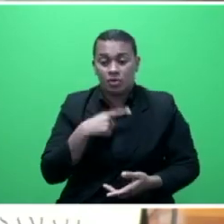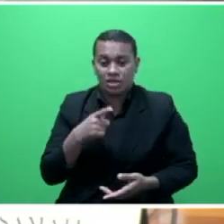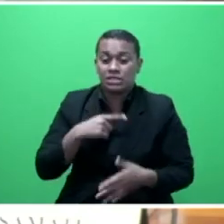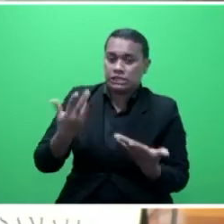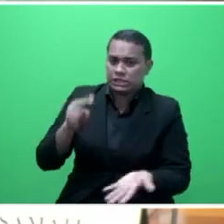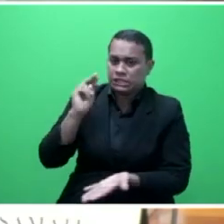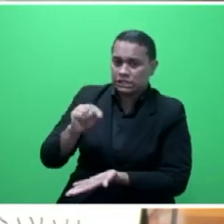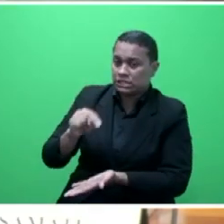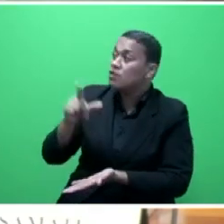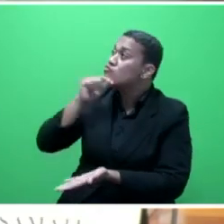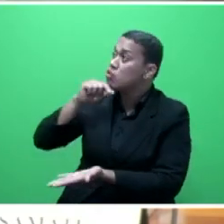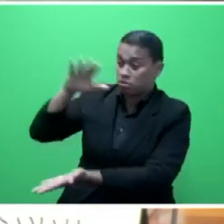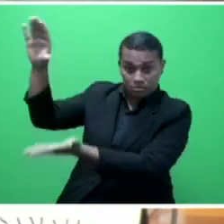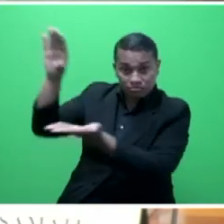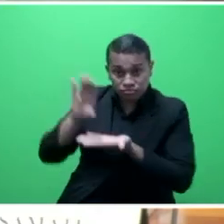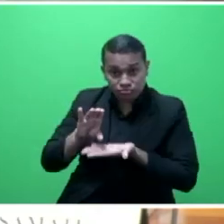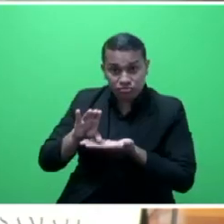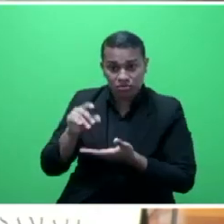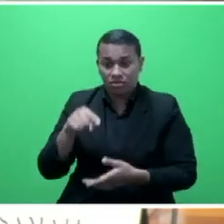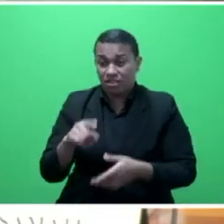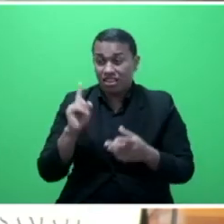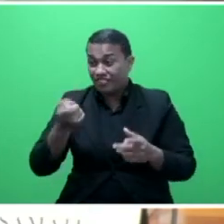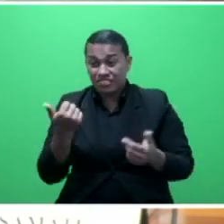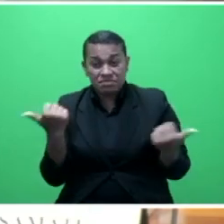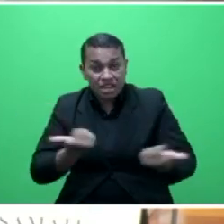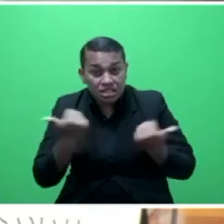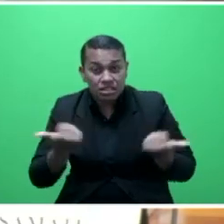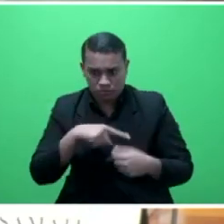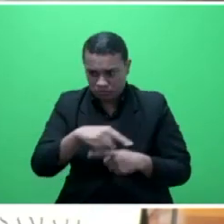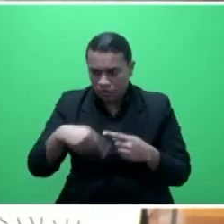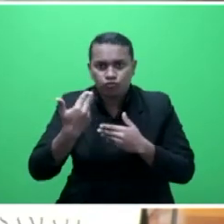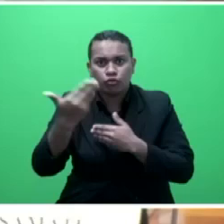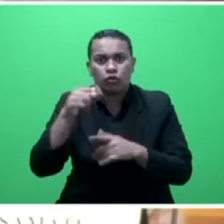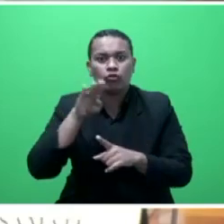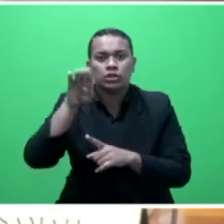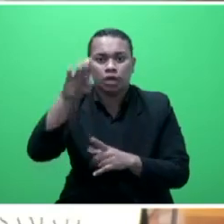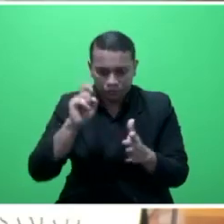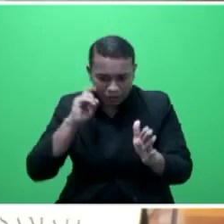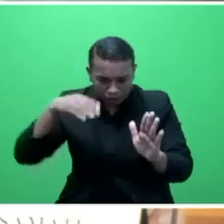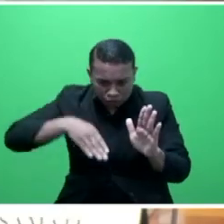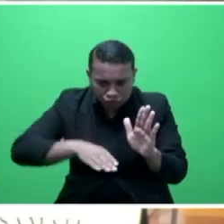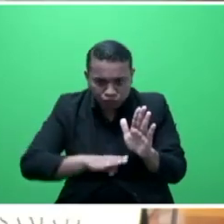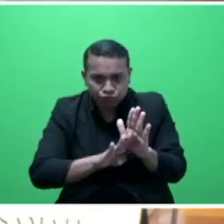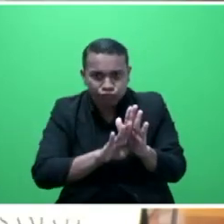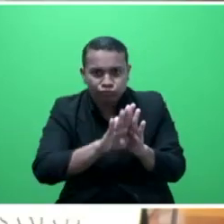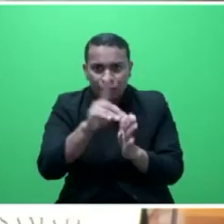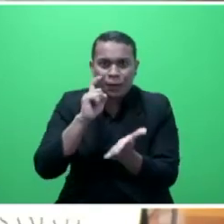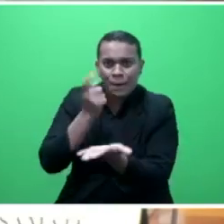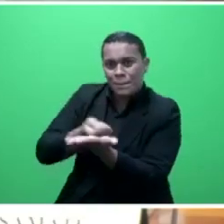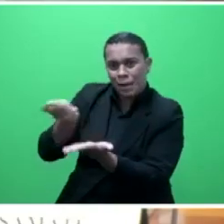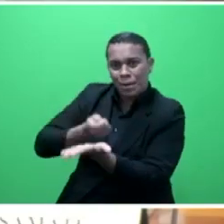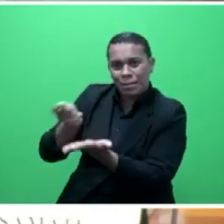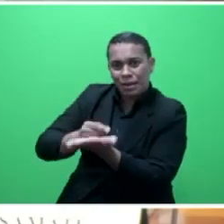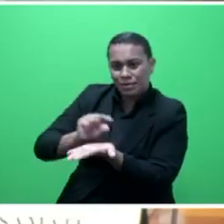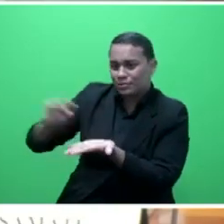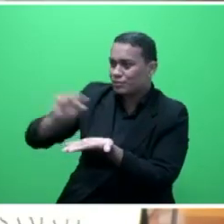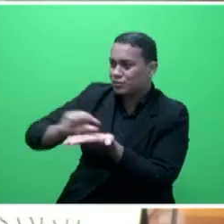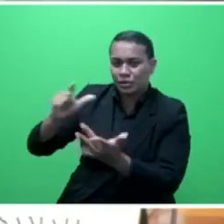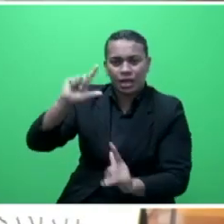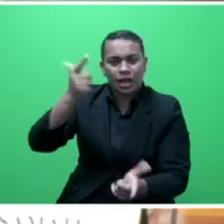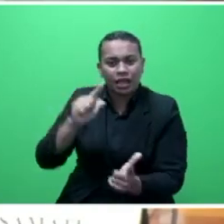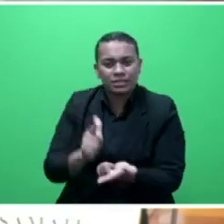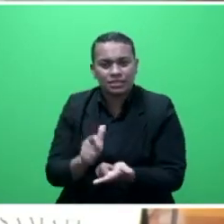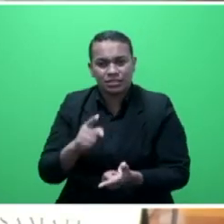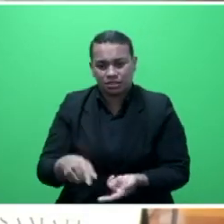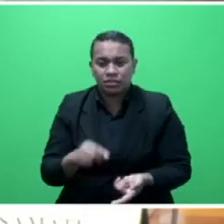national wealth and tax revenue to repay debt and invest in the future. The borrowing is always bad